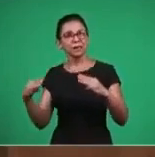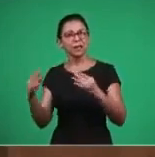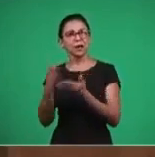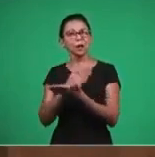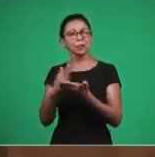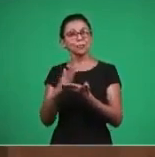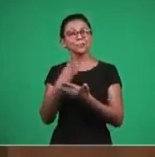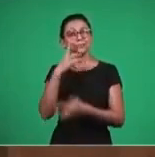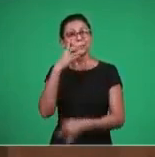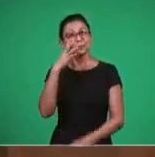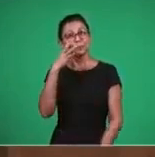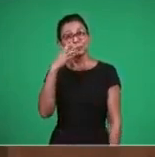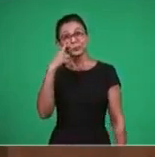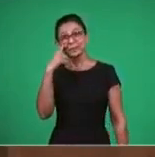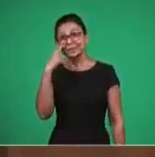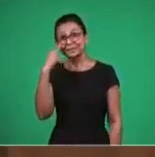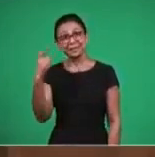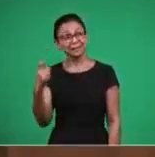very interested